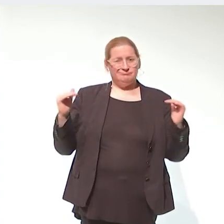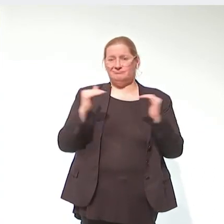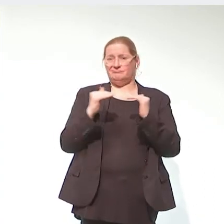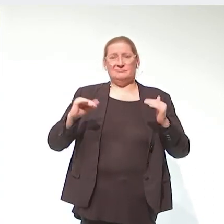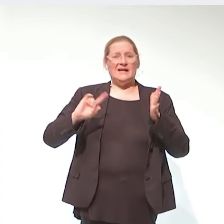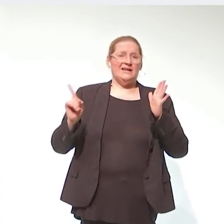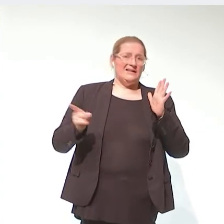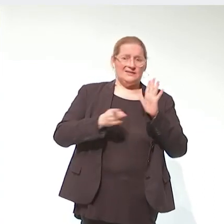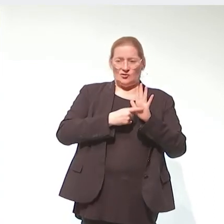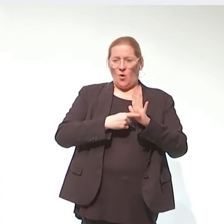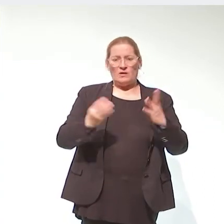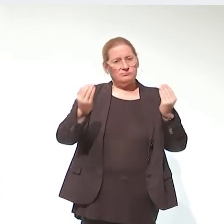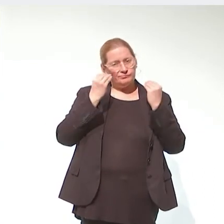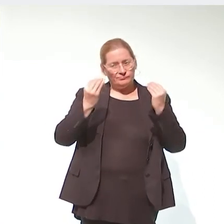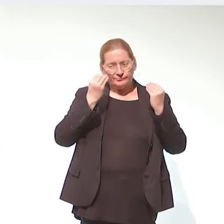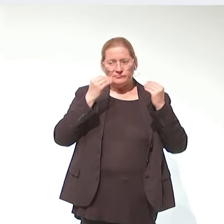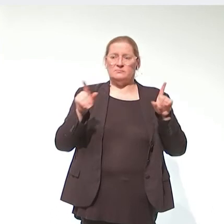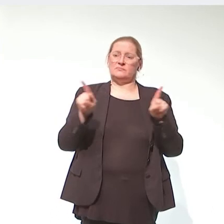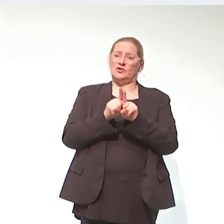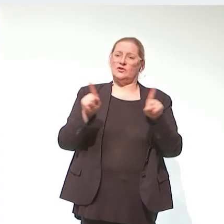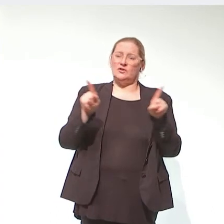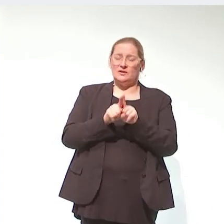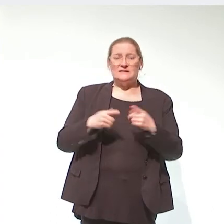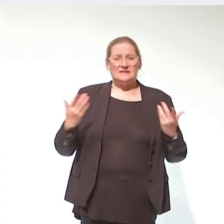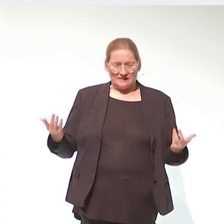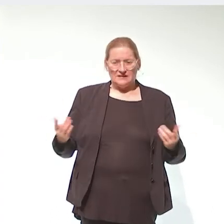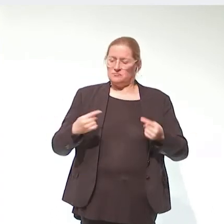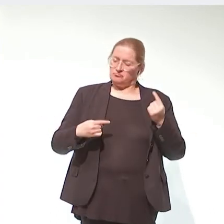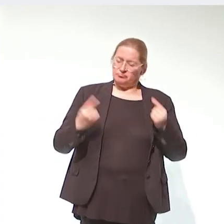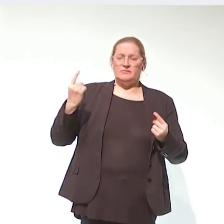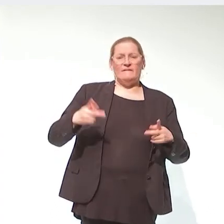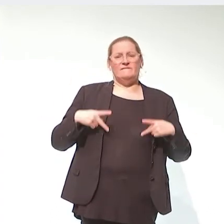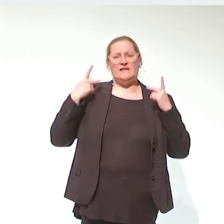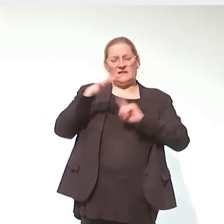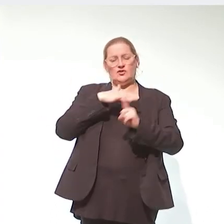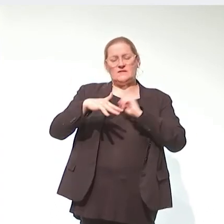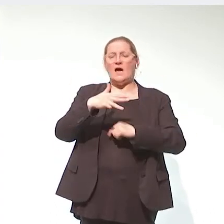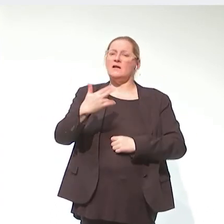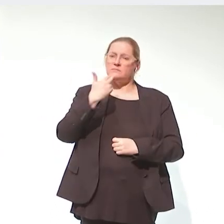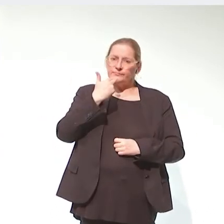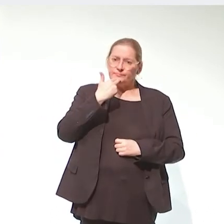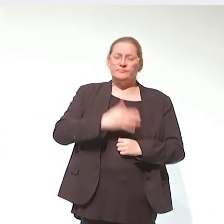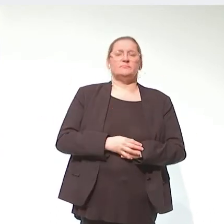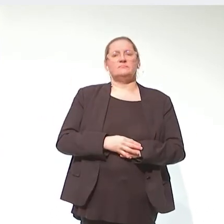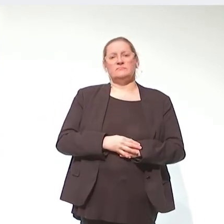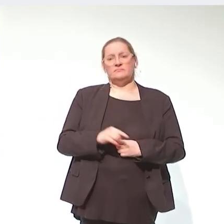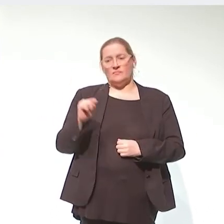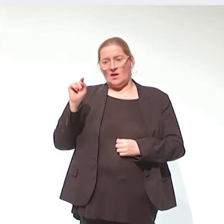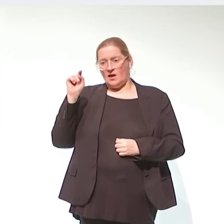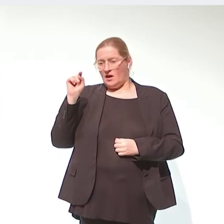entitled to build a pathway to our own future. And to be effective in the broader